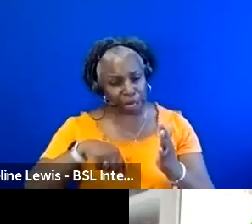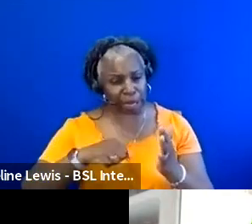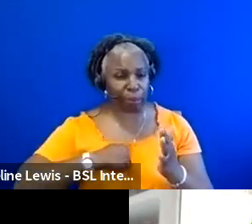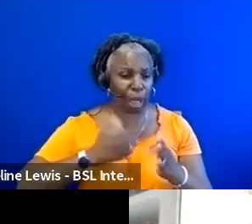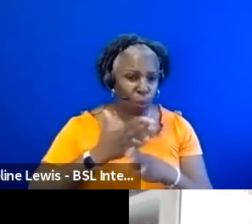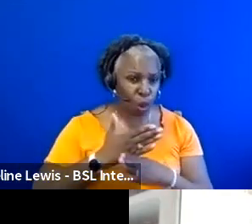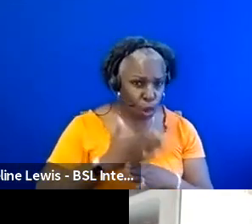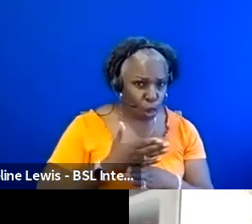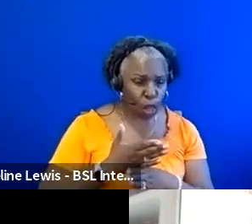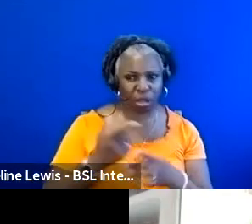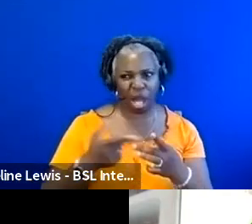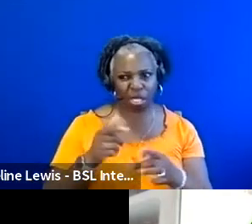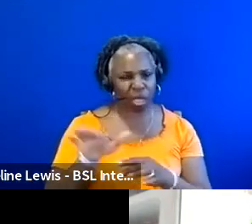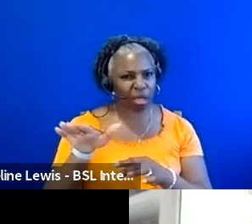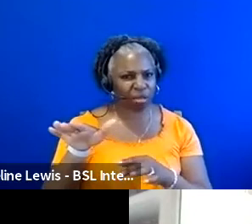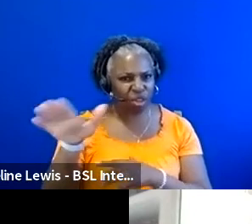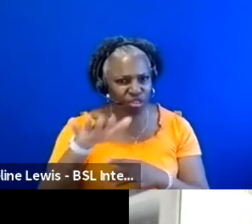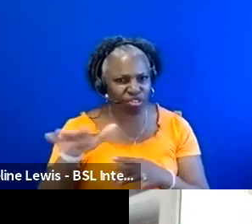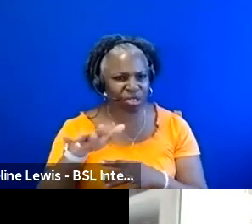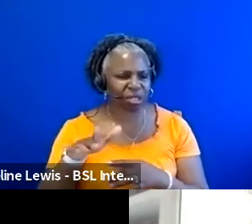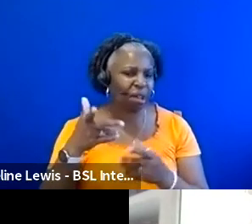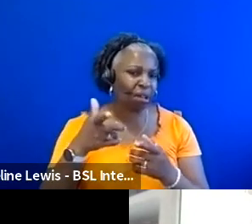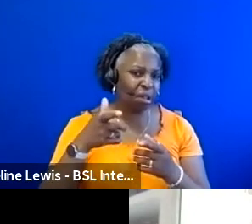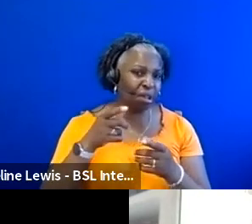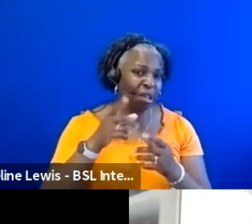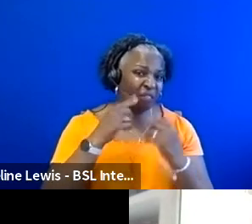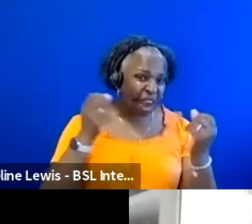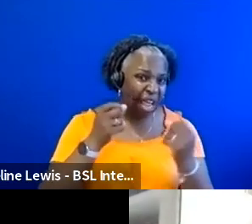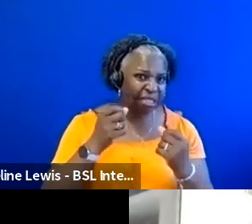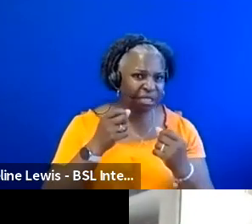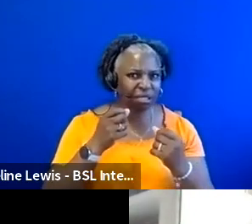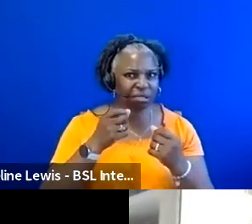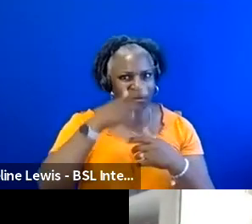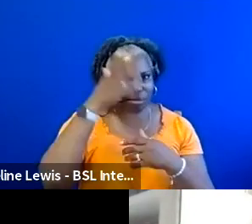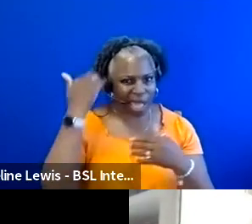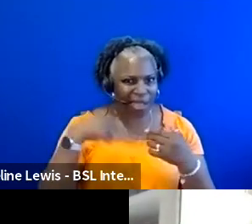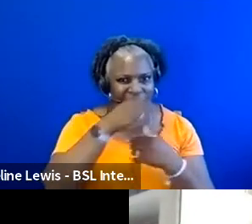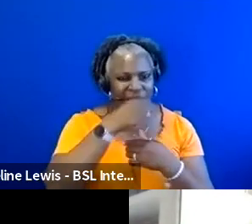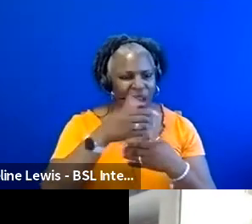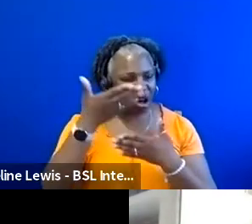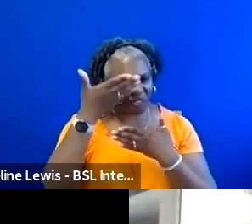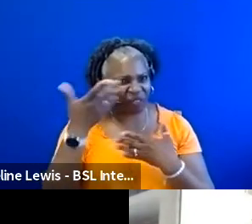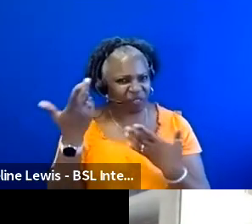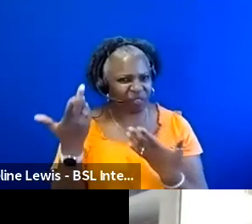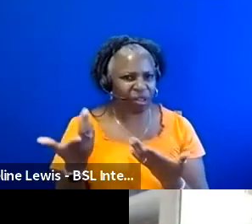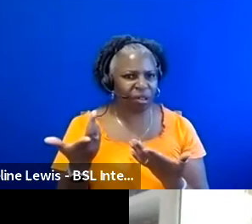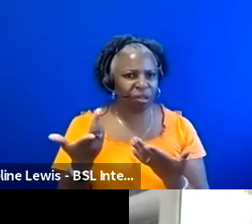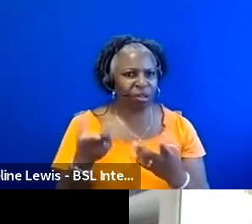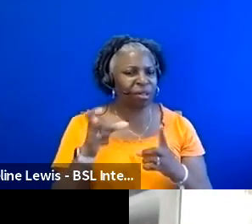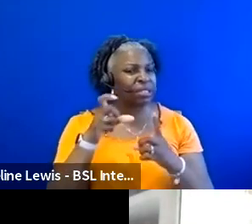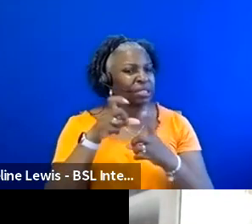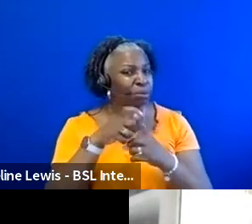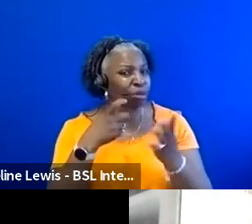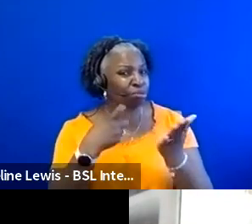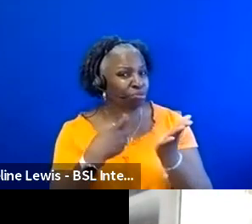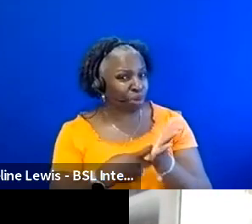other countries. For instance, the headscarf in France. And you know, I've, even once I did a story on the Dominican Republic where I had a lot of